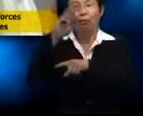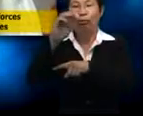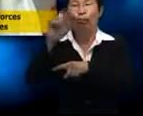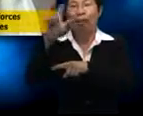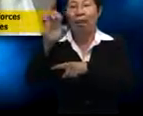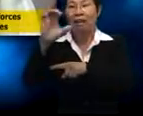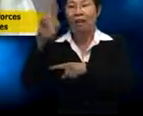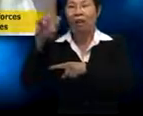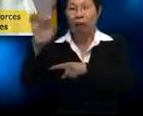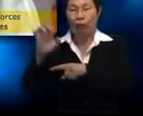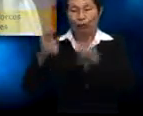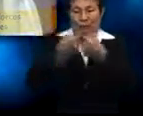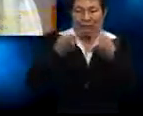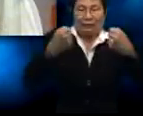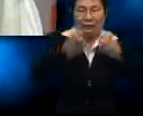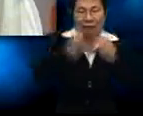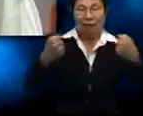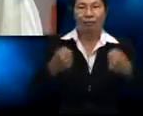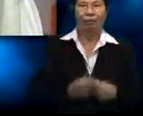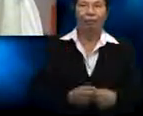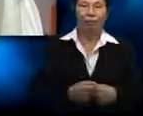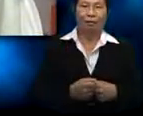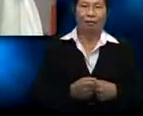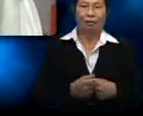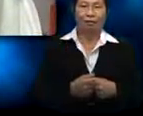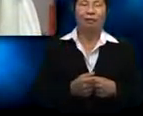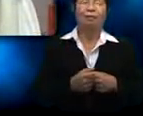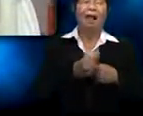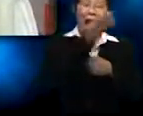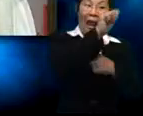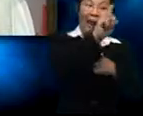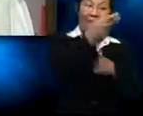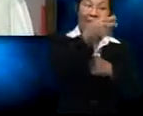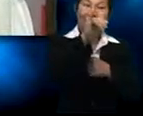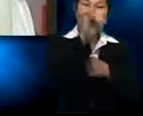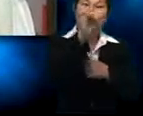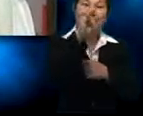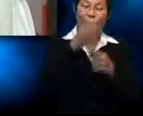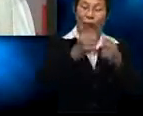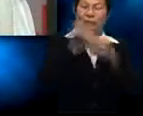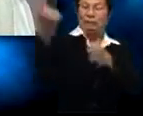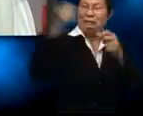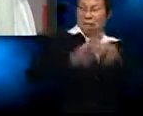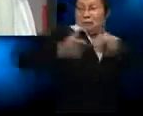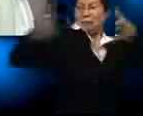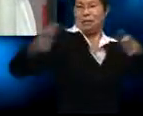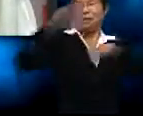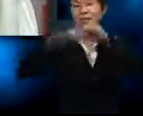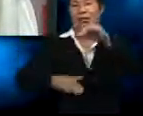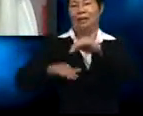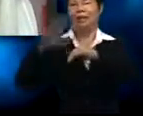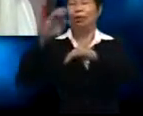So when adhesive forces are greater than the cohesive forces, the area of contact between two types of